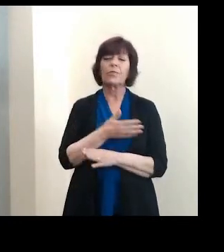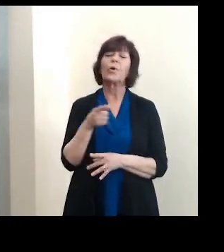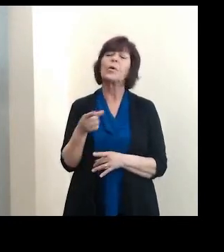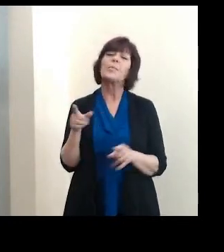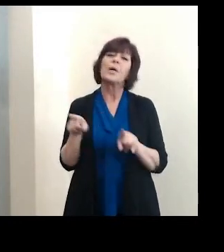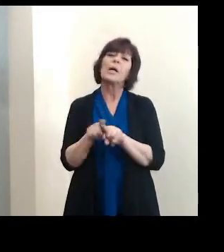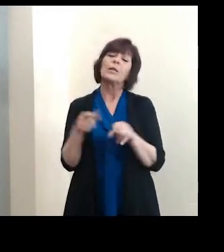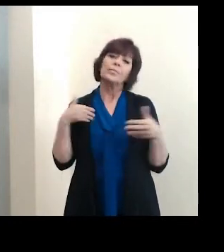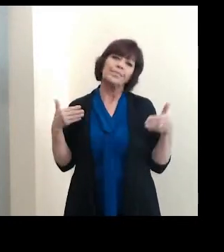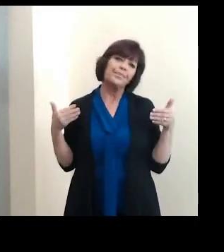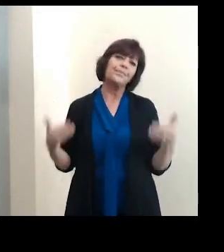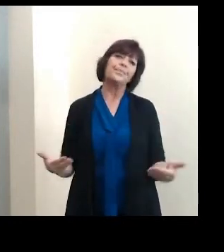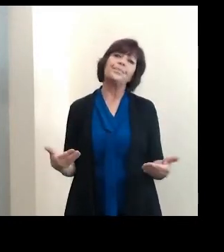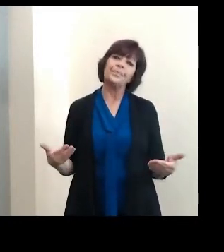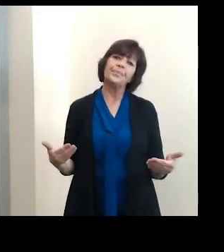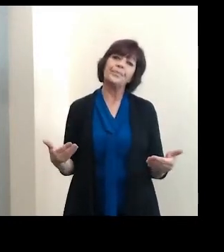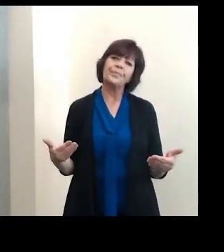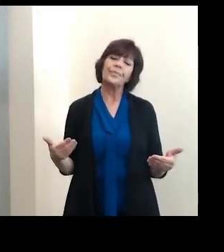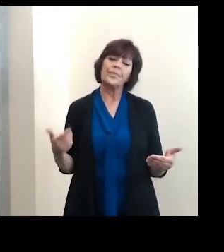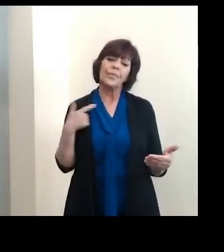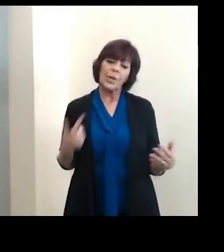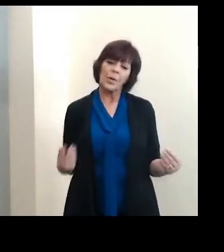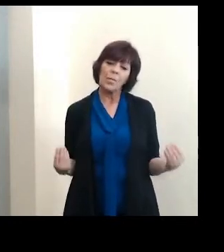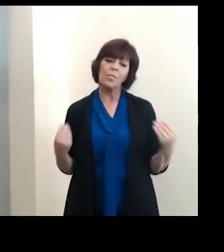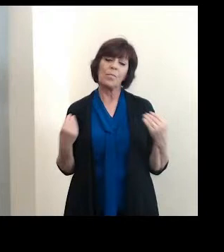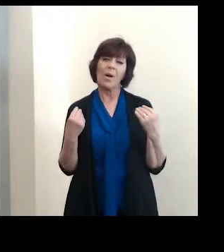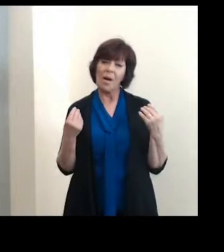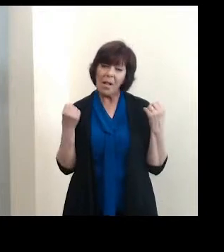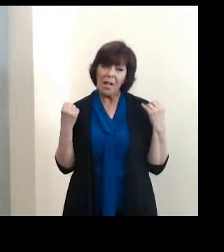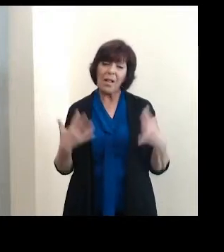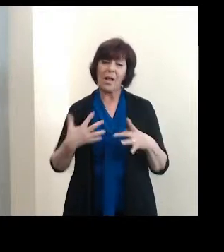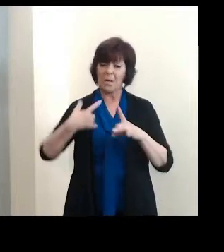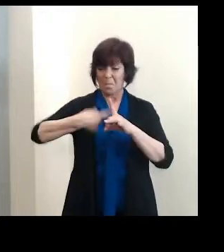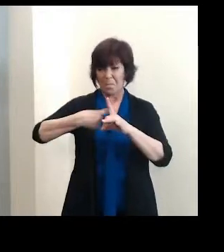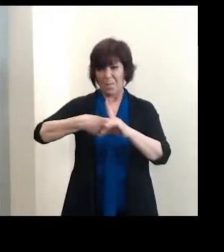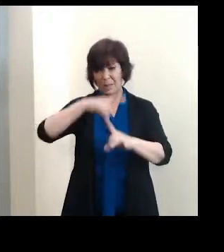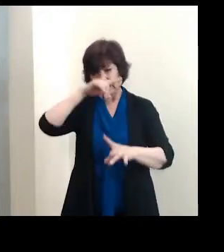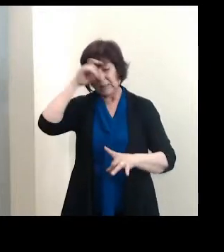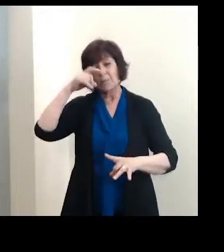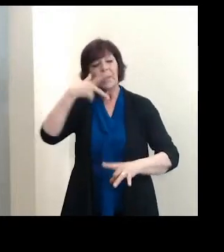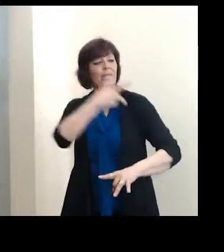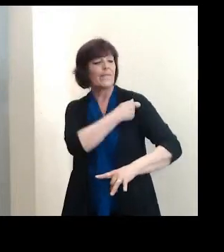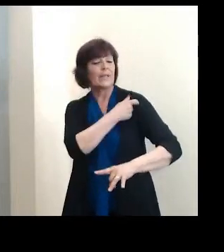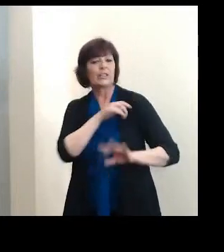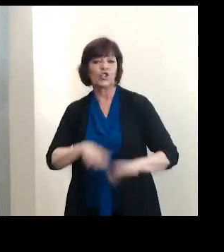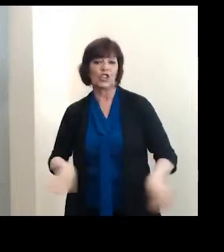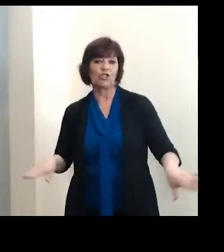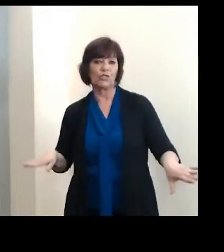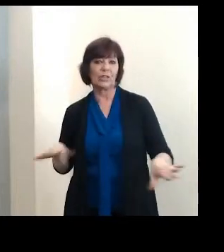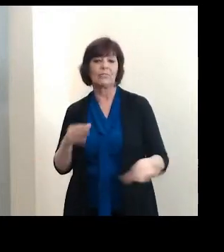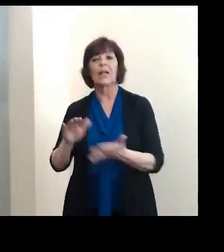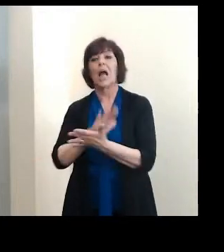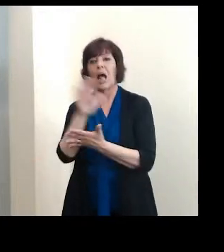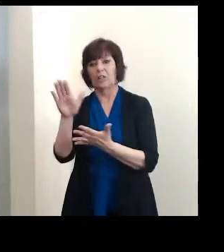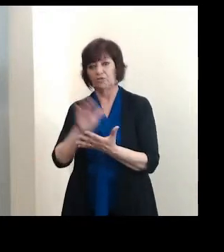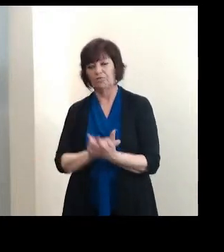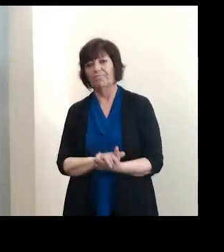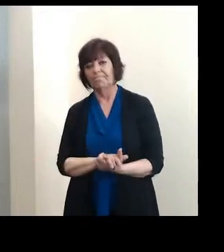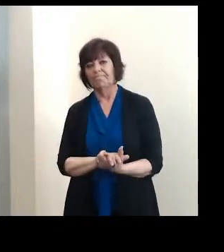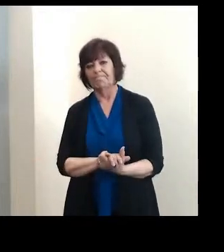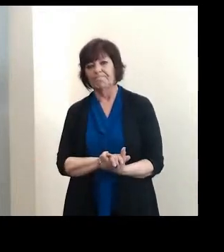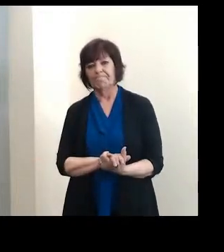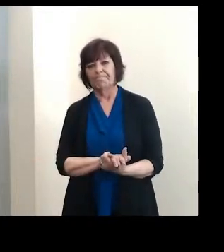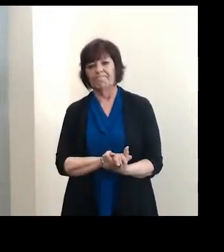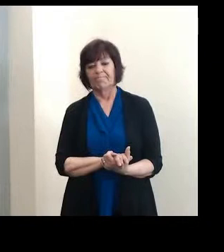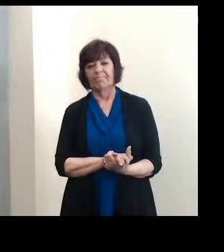that we had internally, is that we're going to be spending a lot of months of the summer vaccinating children and college students. We